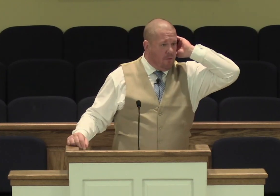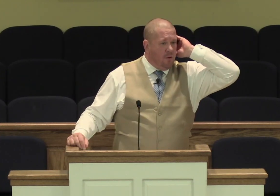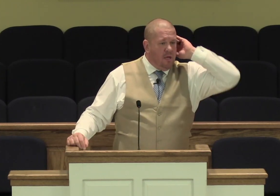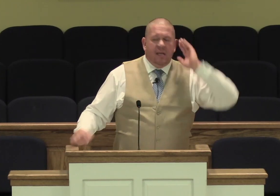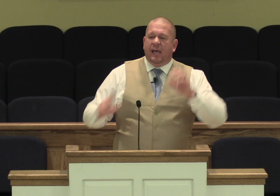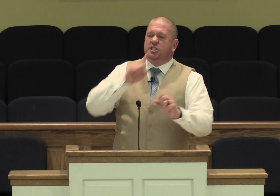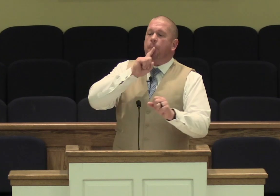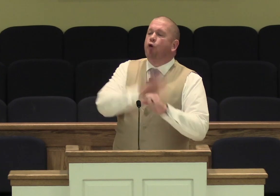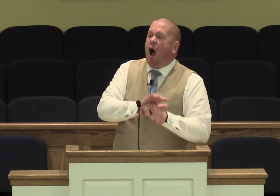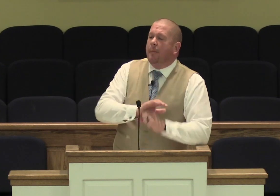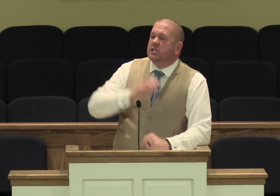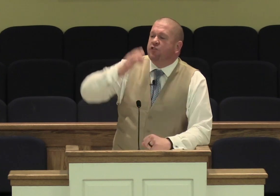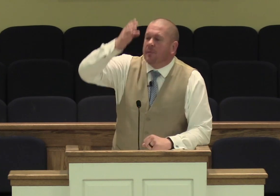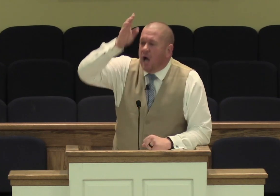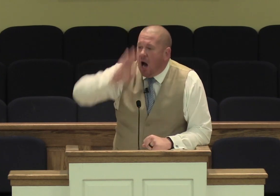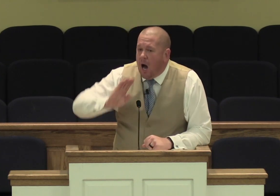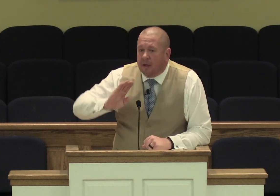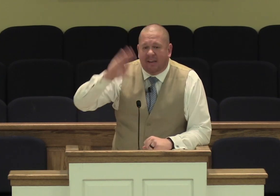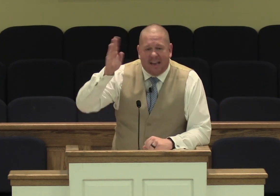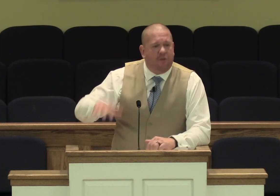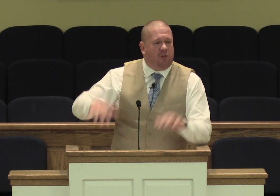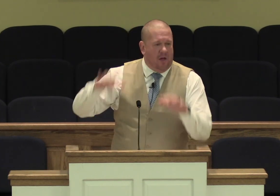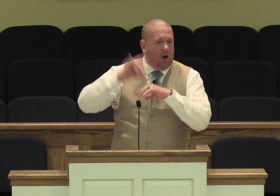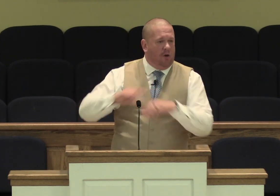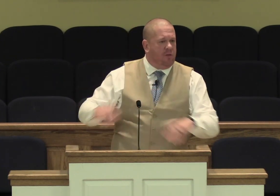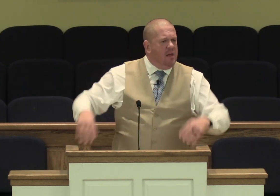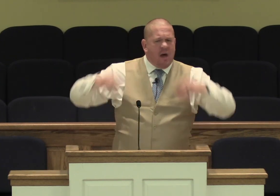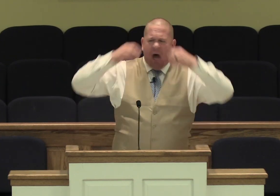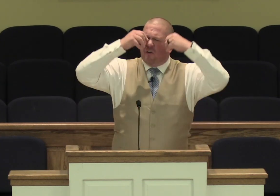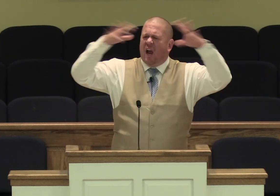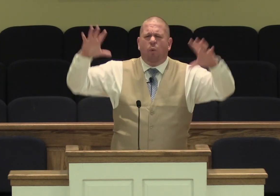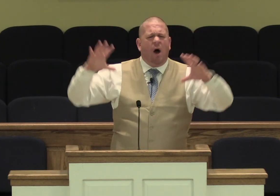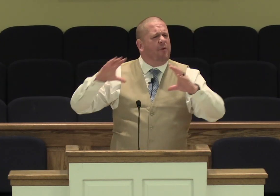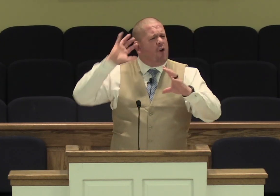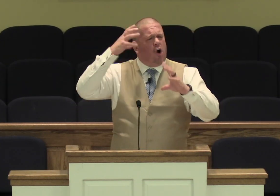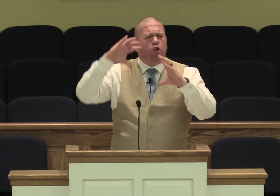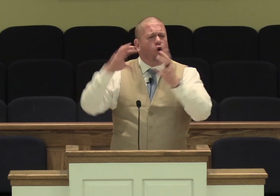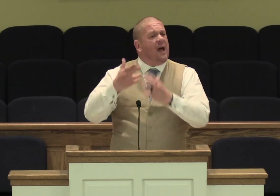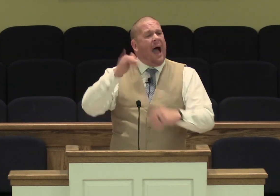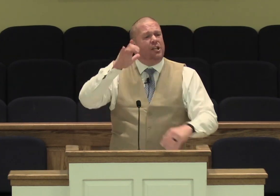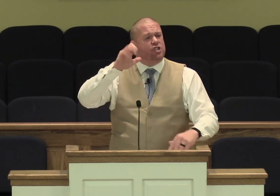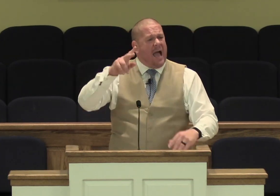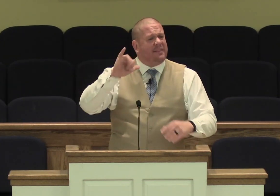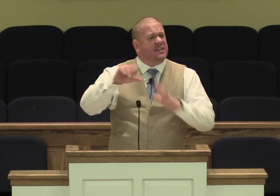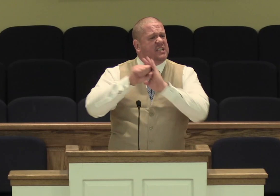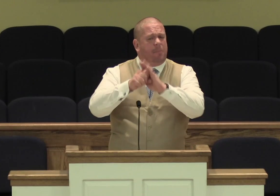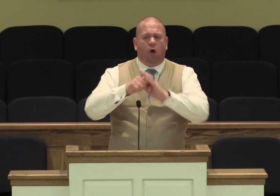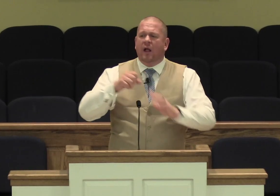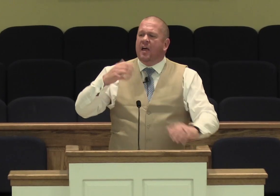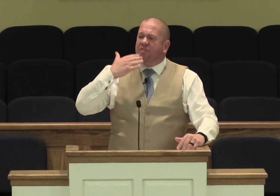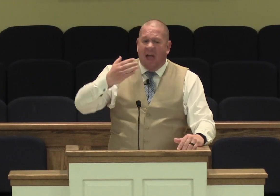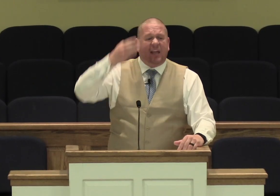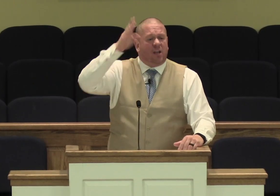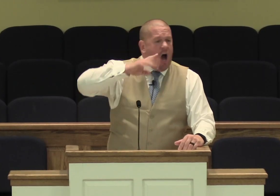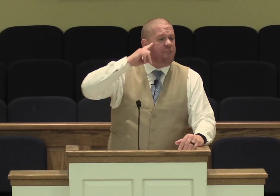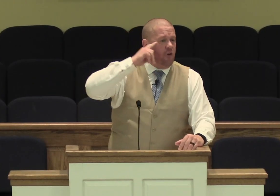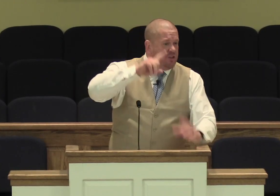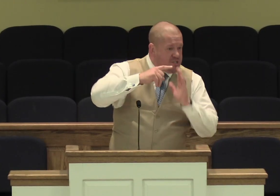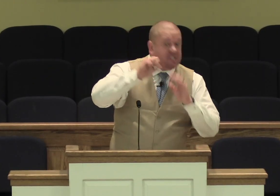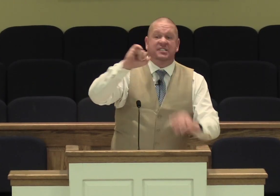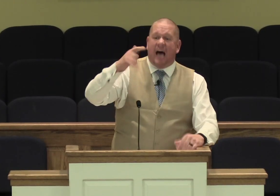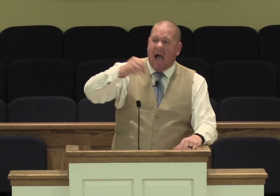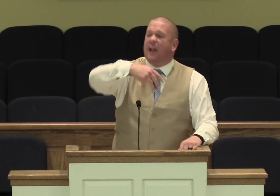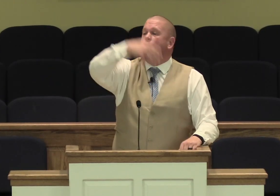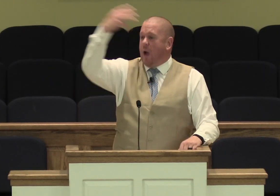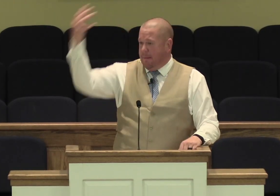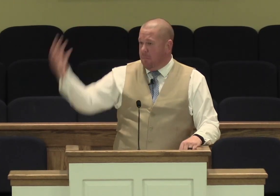now. It is a promise from God to never flood the earth. I don't care what perverted groups hijacked that symbol. Thank God for